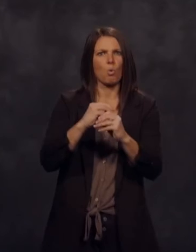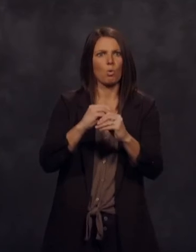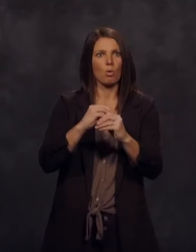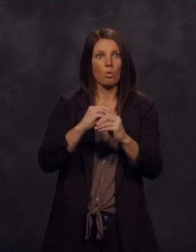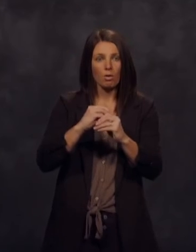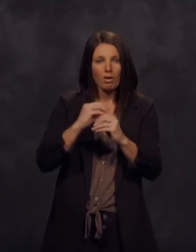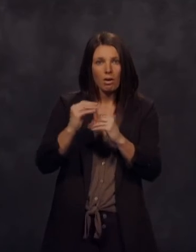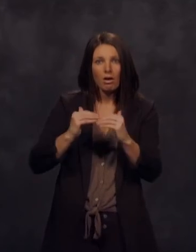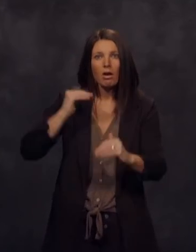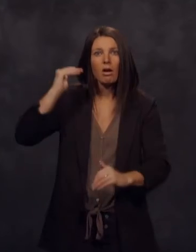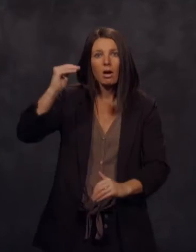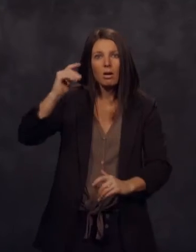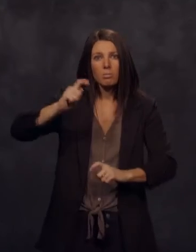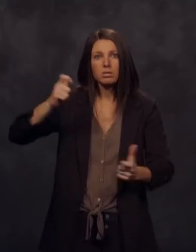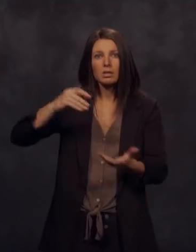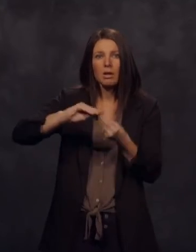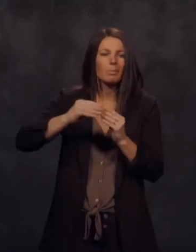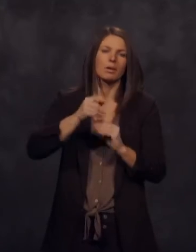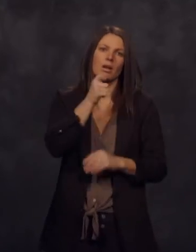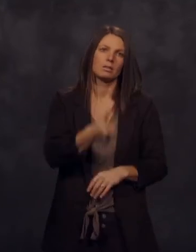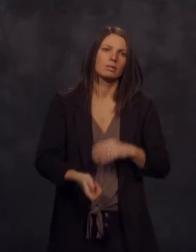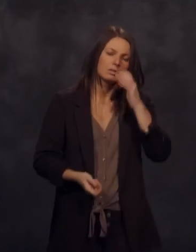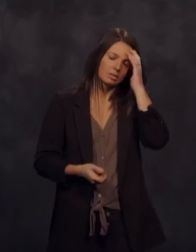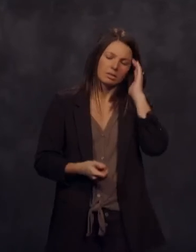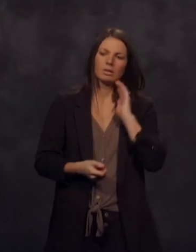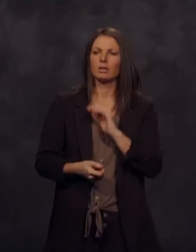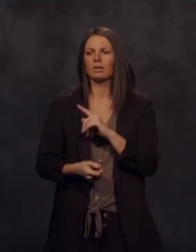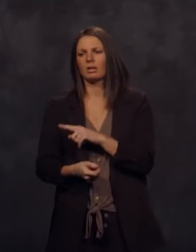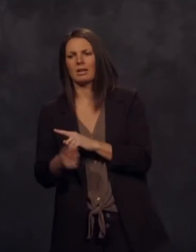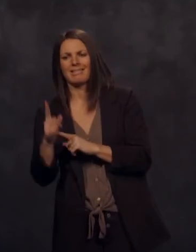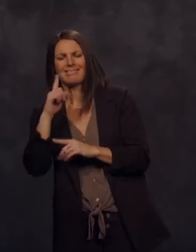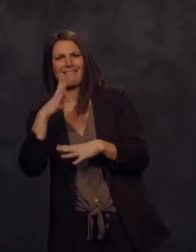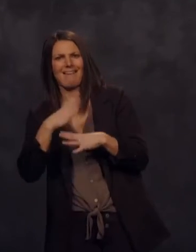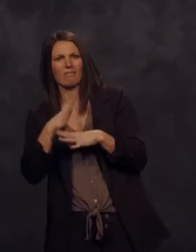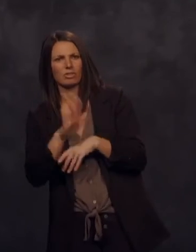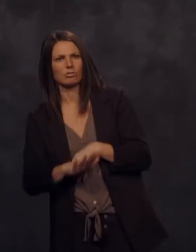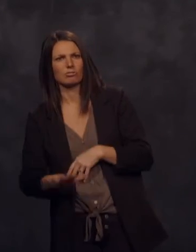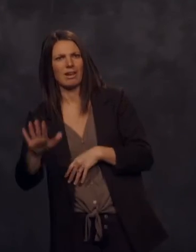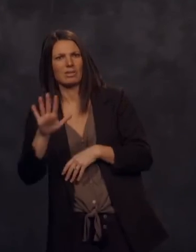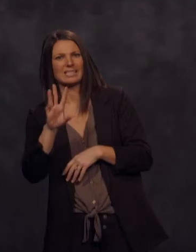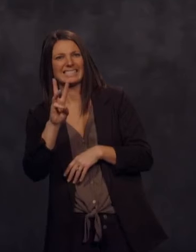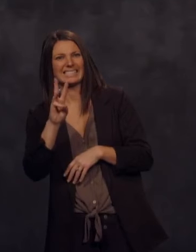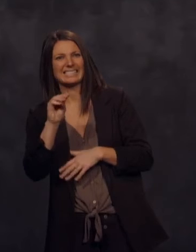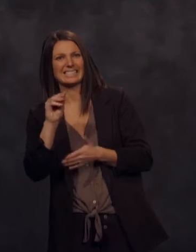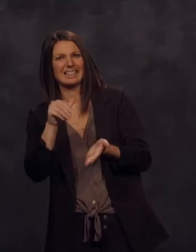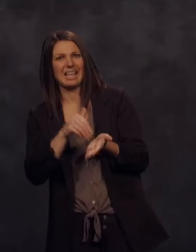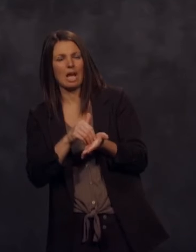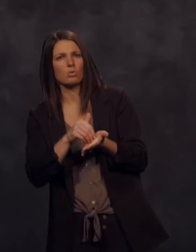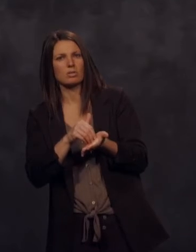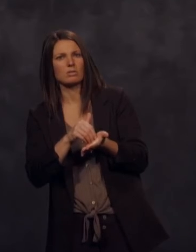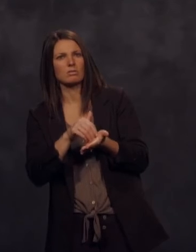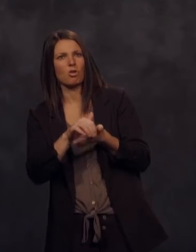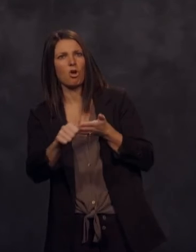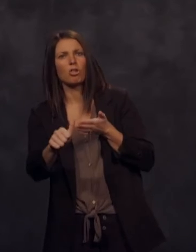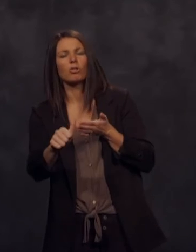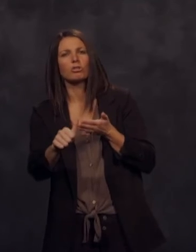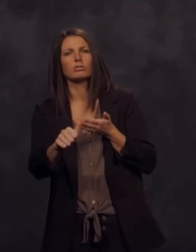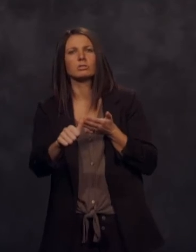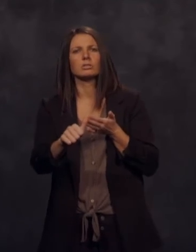number. I think the average is, I want to say around $50,000 of this, like what